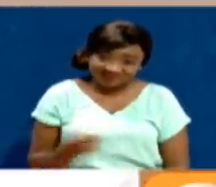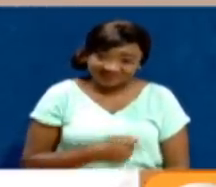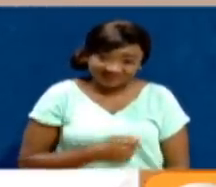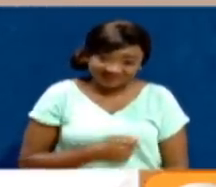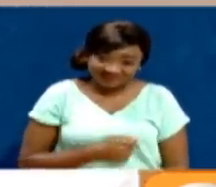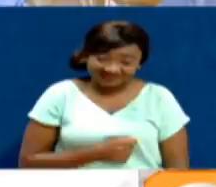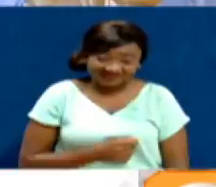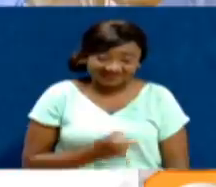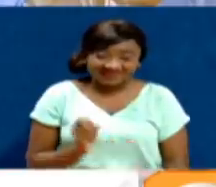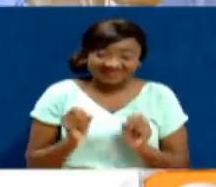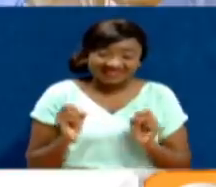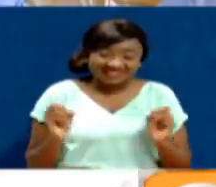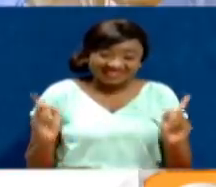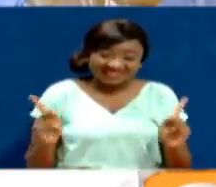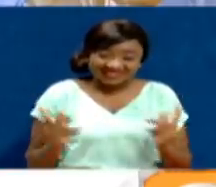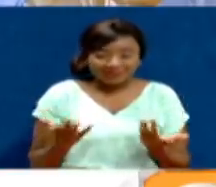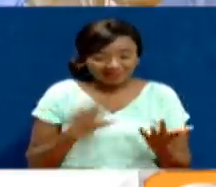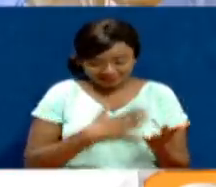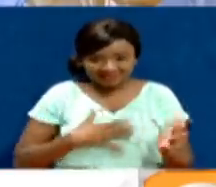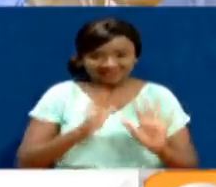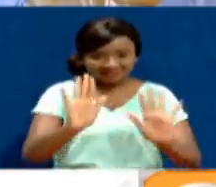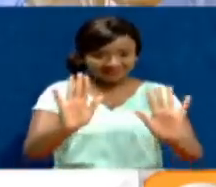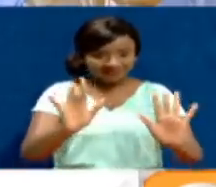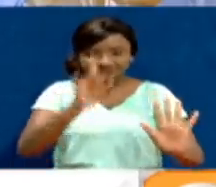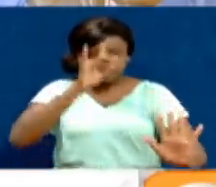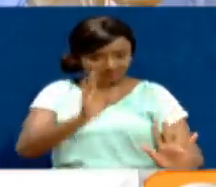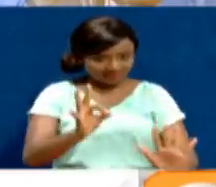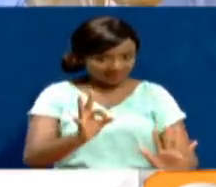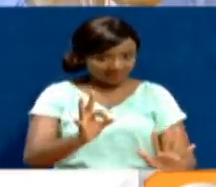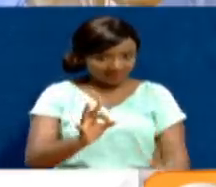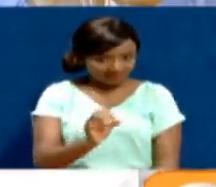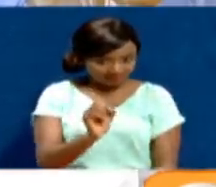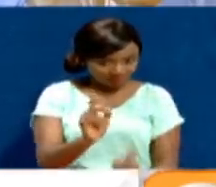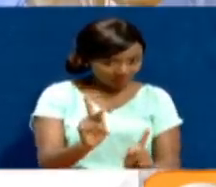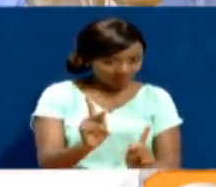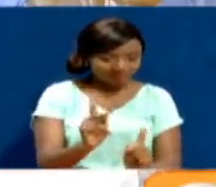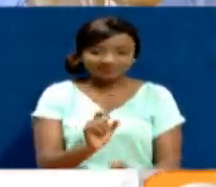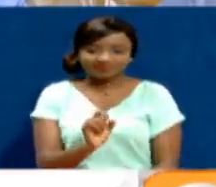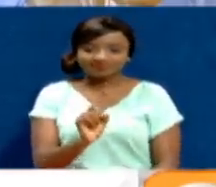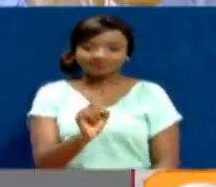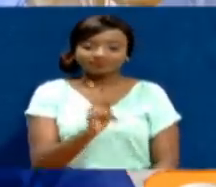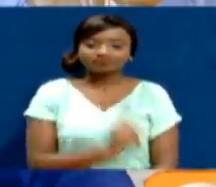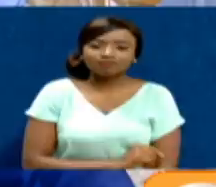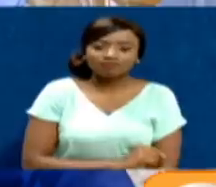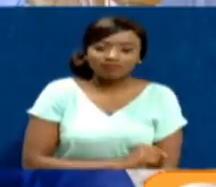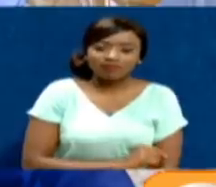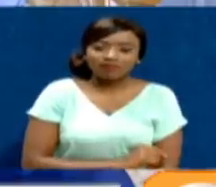So, yeah. Let us be serious, Jeff, for once. Let us be serious, huh?